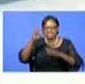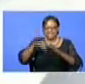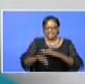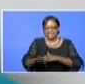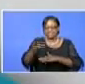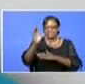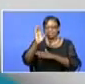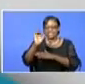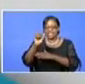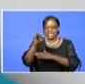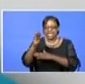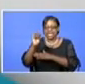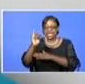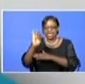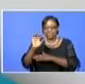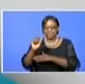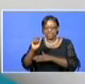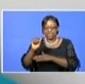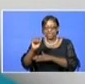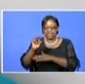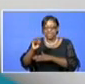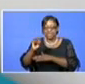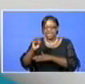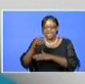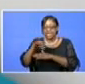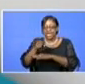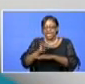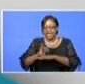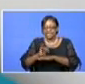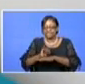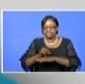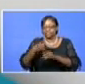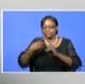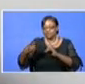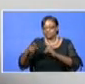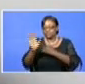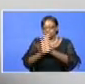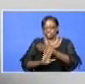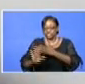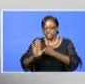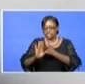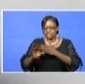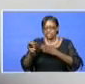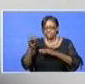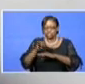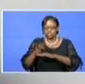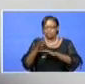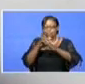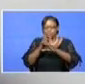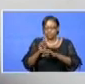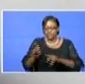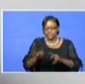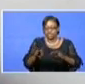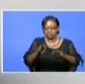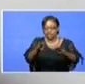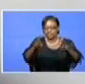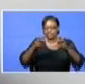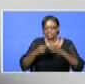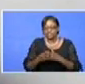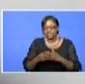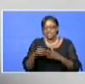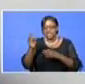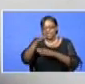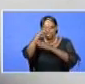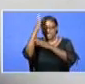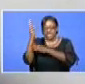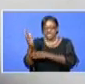Islands. This Carifta update brought to you by Shield Insurance, Premier Travel, member of the International Air